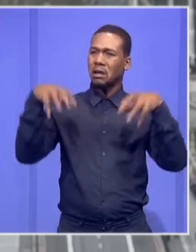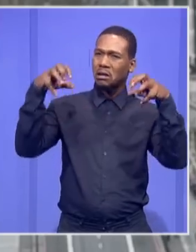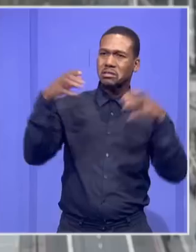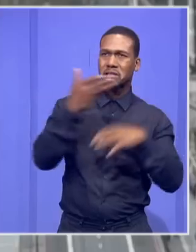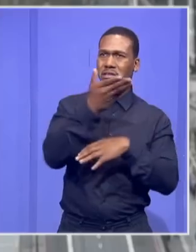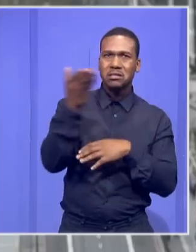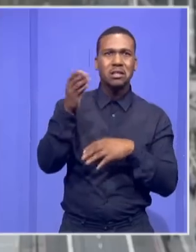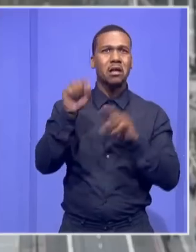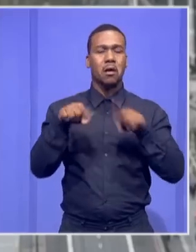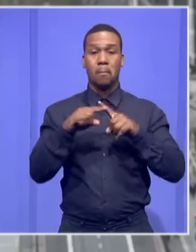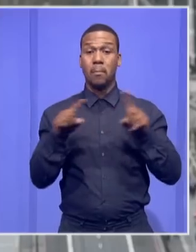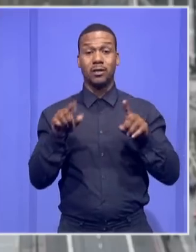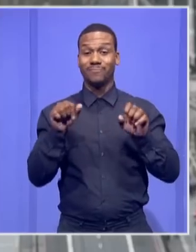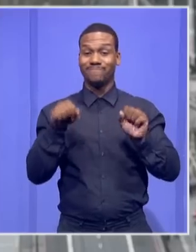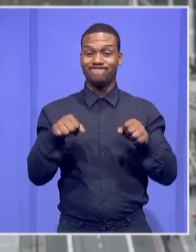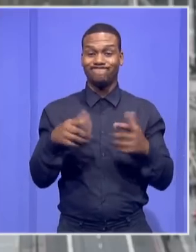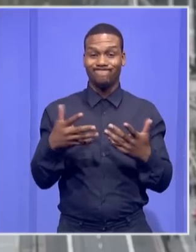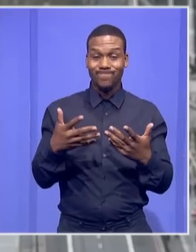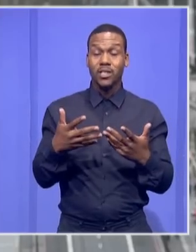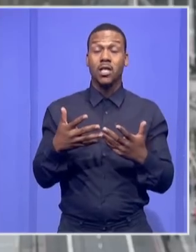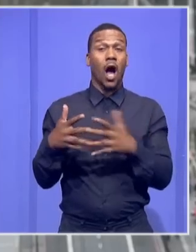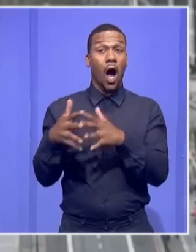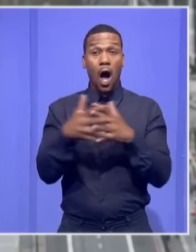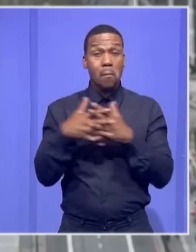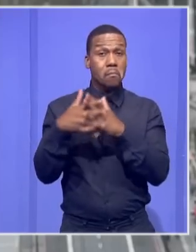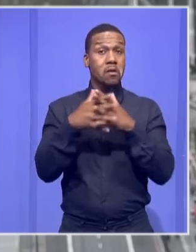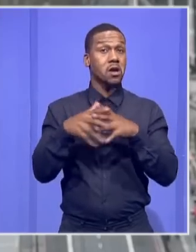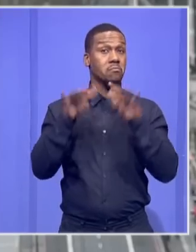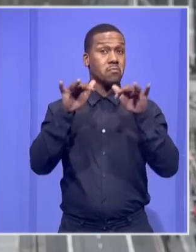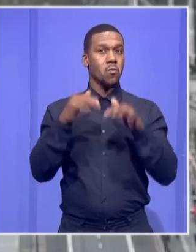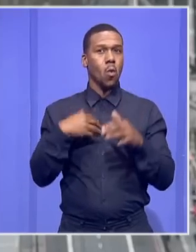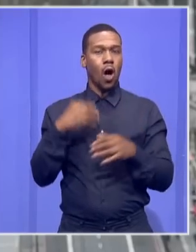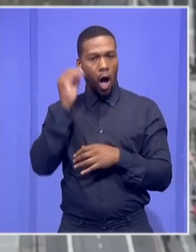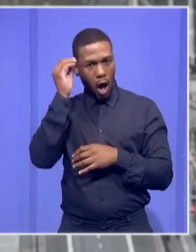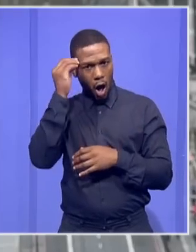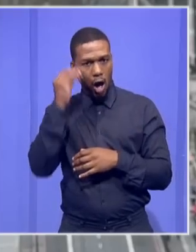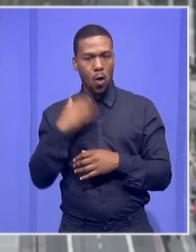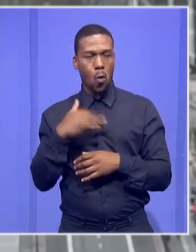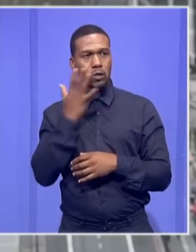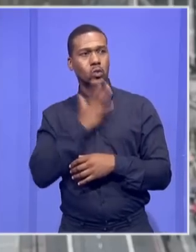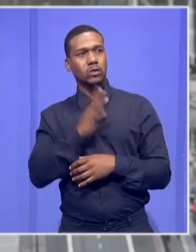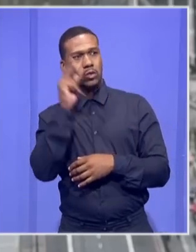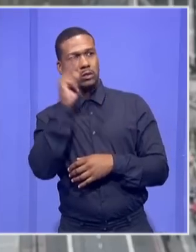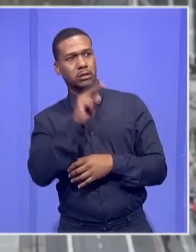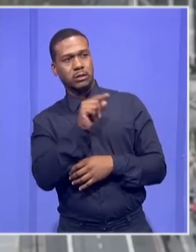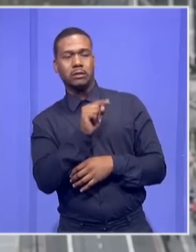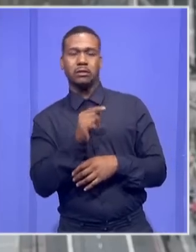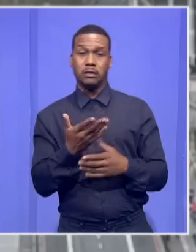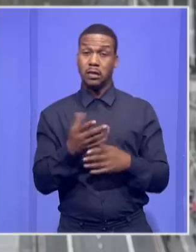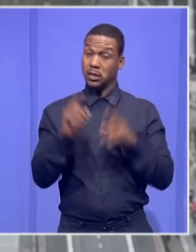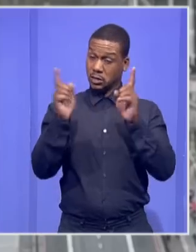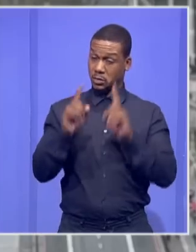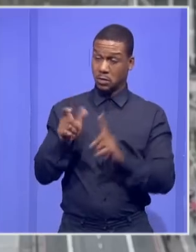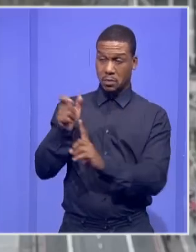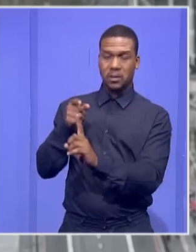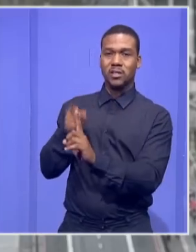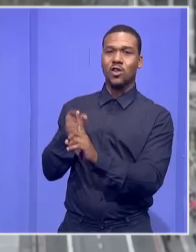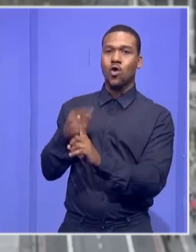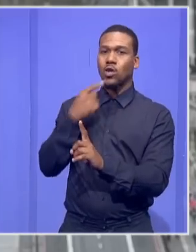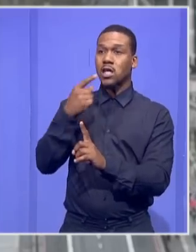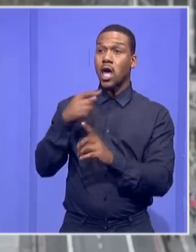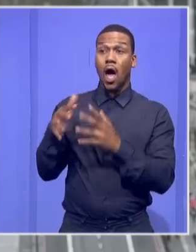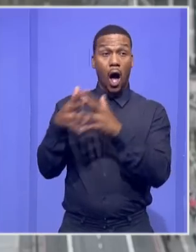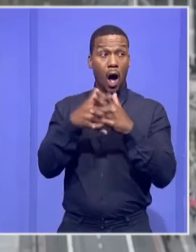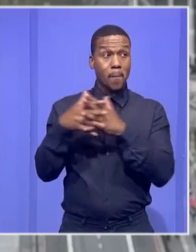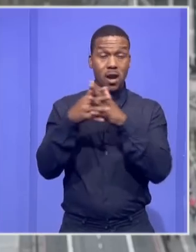draw, especially for the American tourists. A friend of mine is a tour guide, and he says he has had non-stop bookings from American tourists over